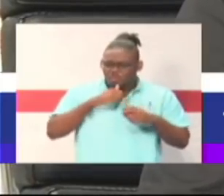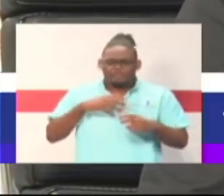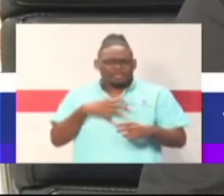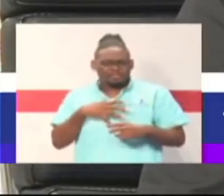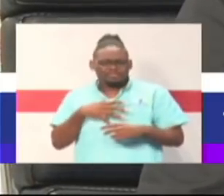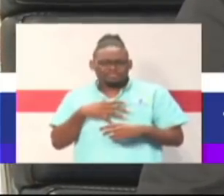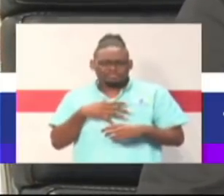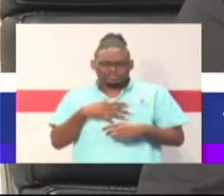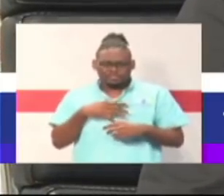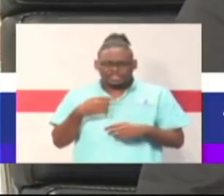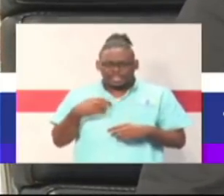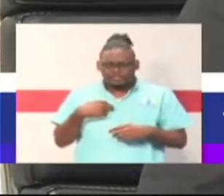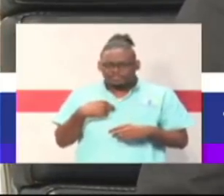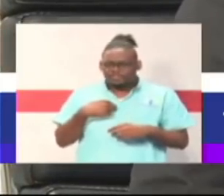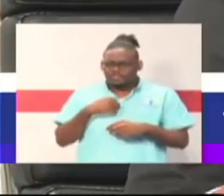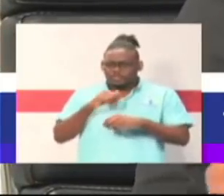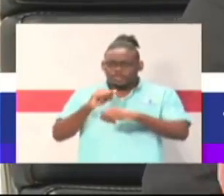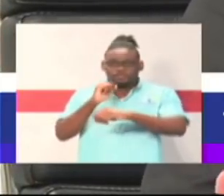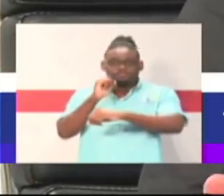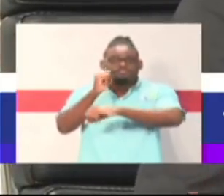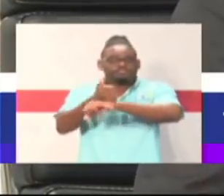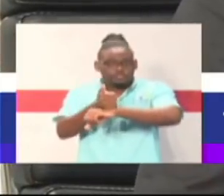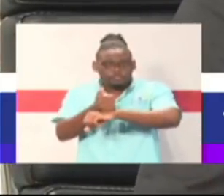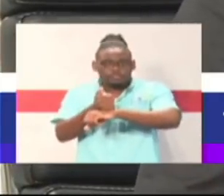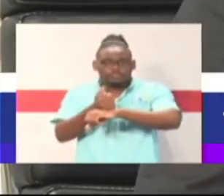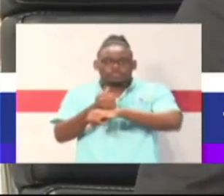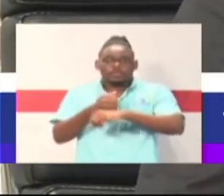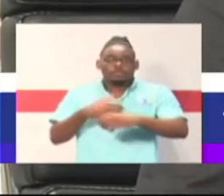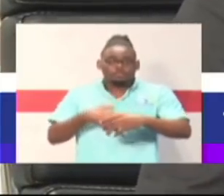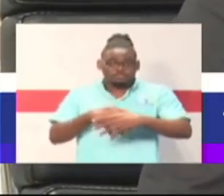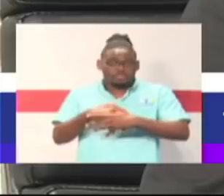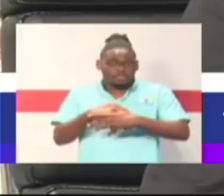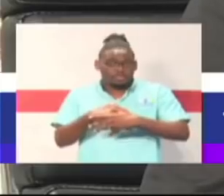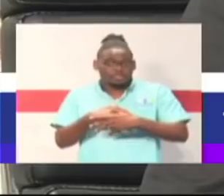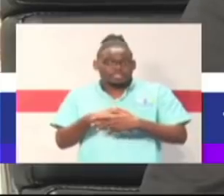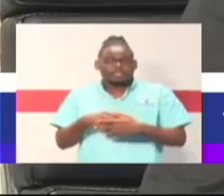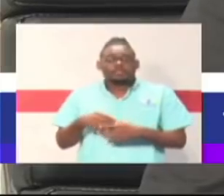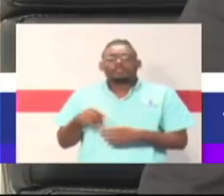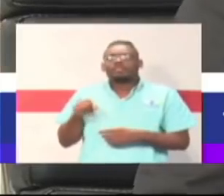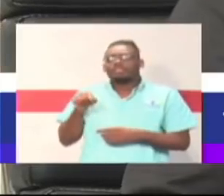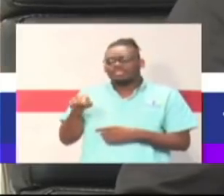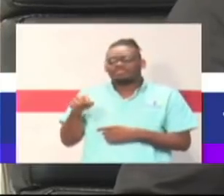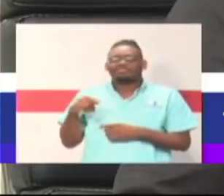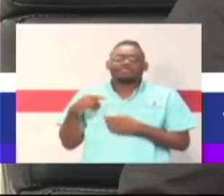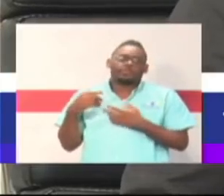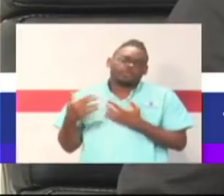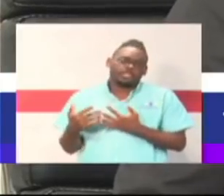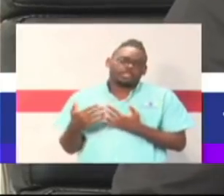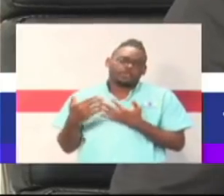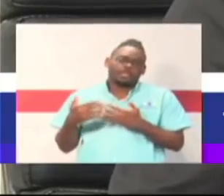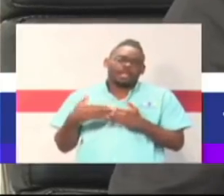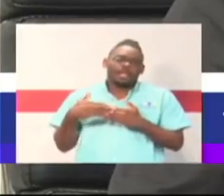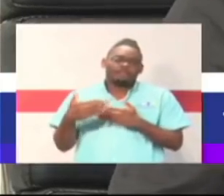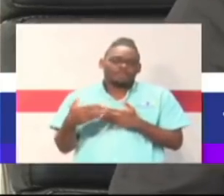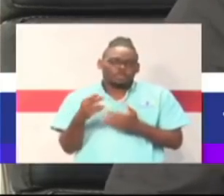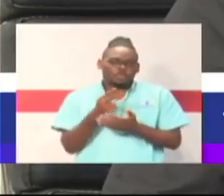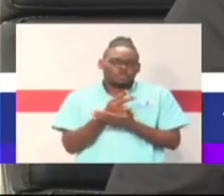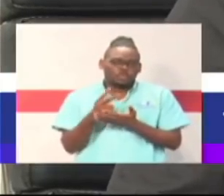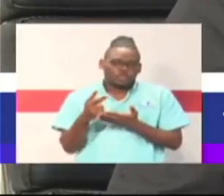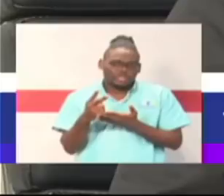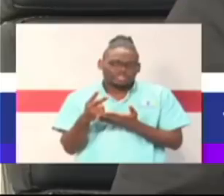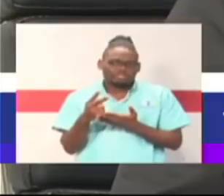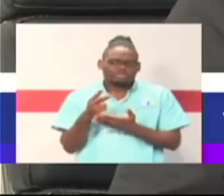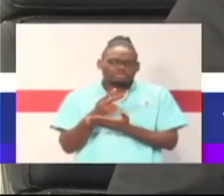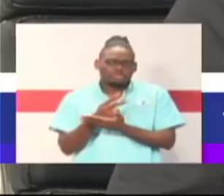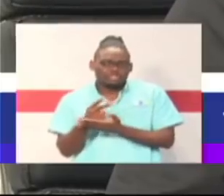40% are waiting till after week 20 to have their first visits. And by not seeking antenatal care, you are